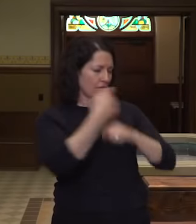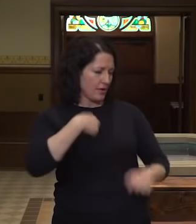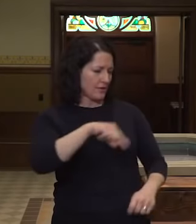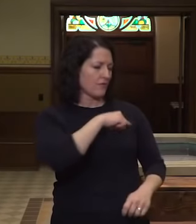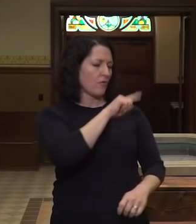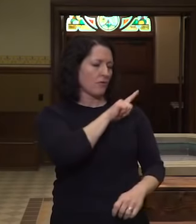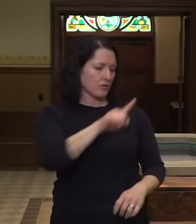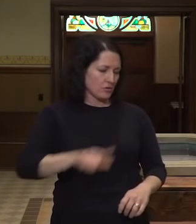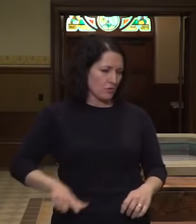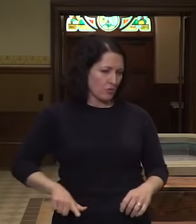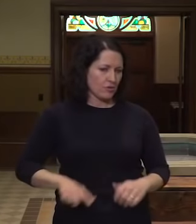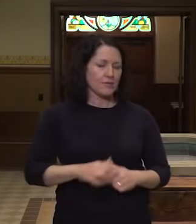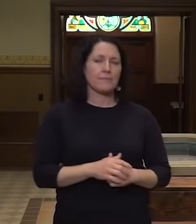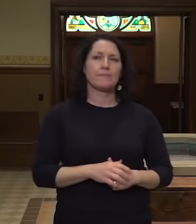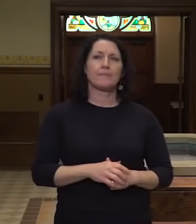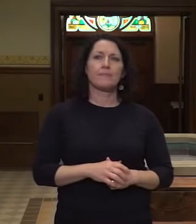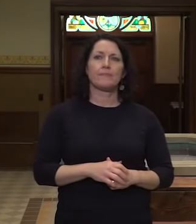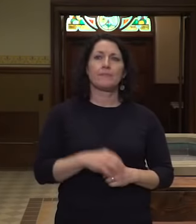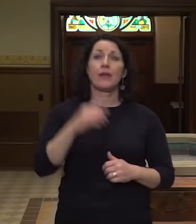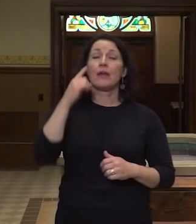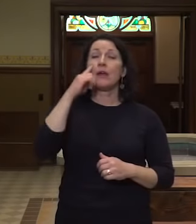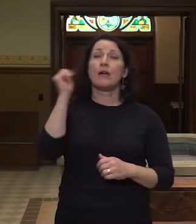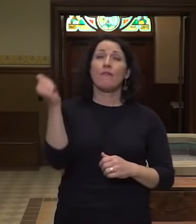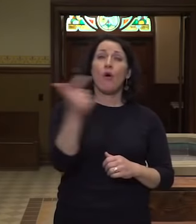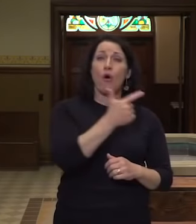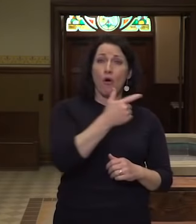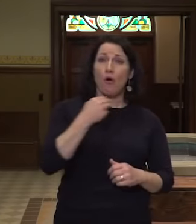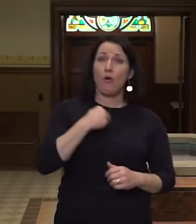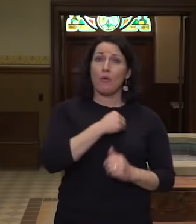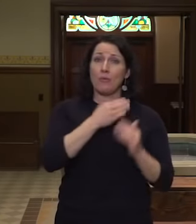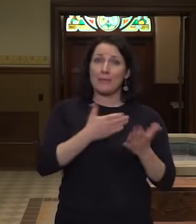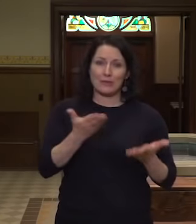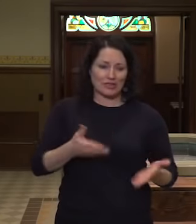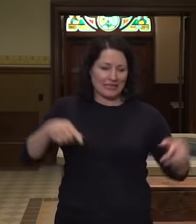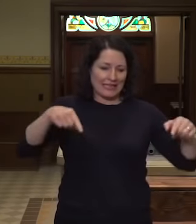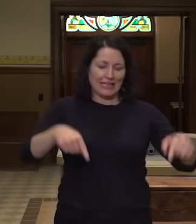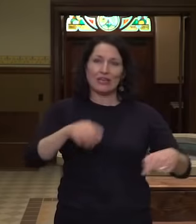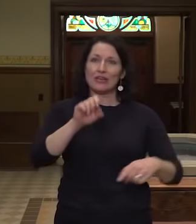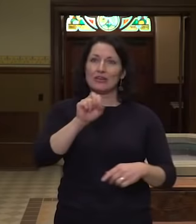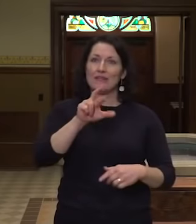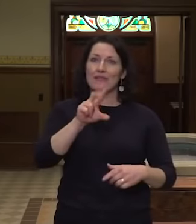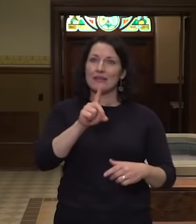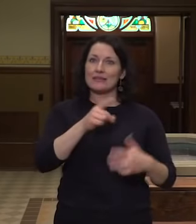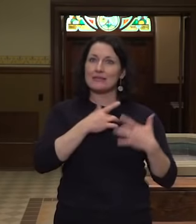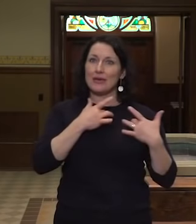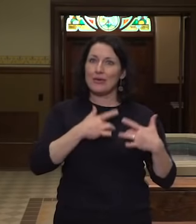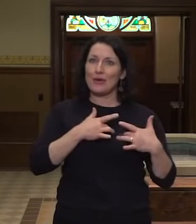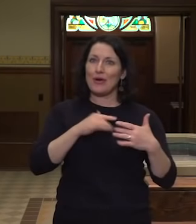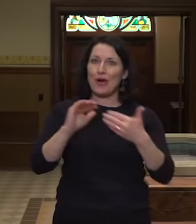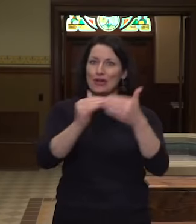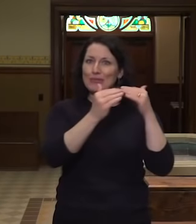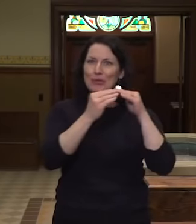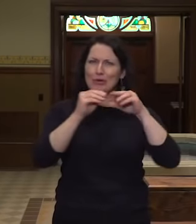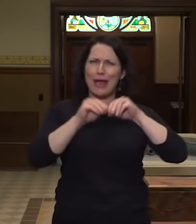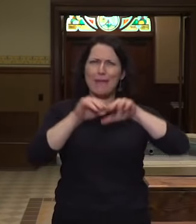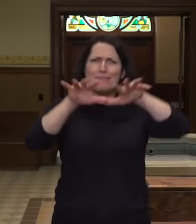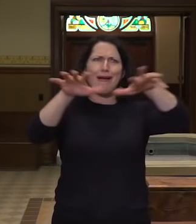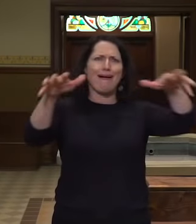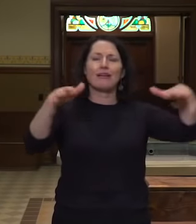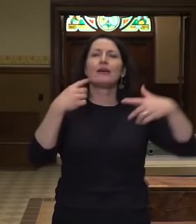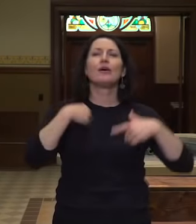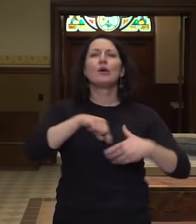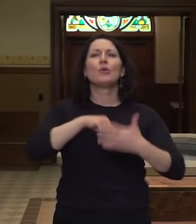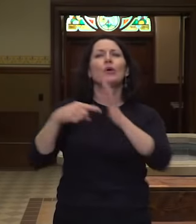us, Lord. For all members of the Sacred Heart community and beyond, that we may be witnesses